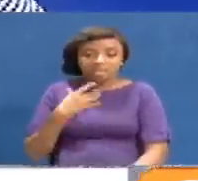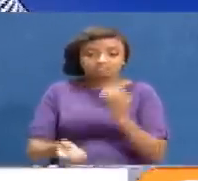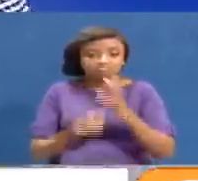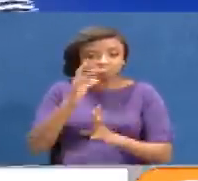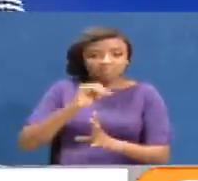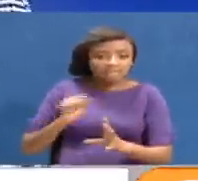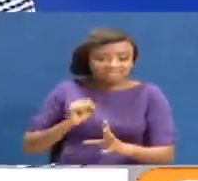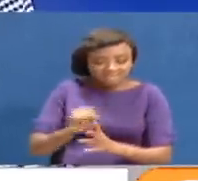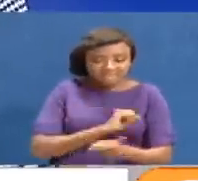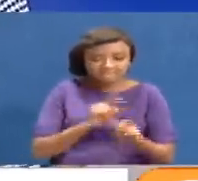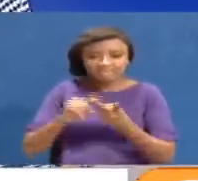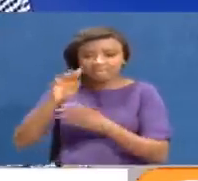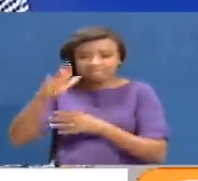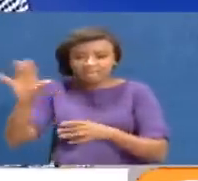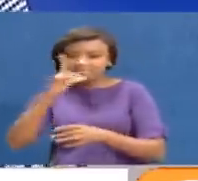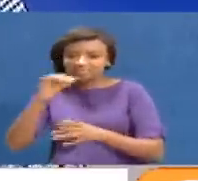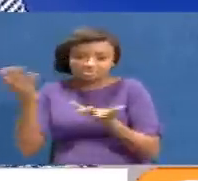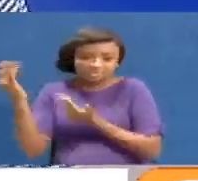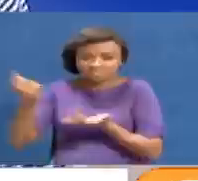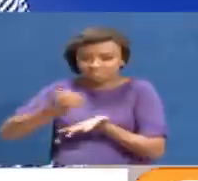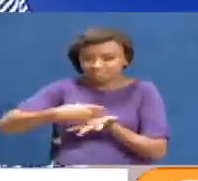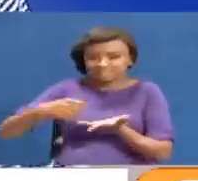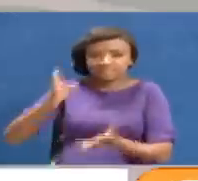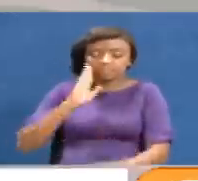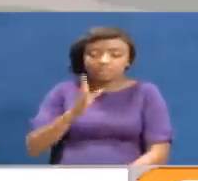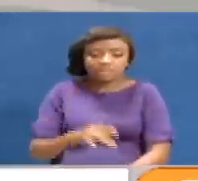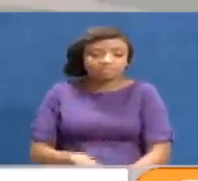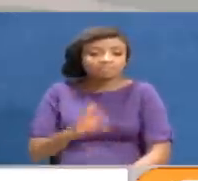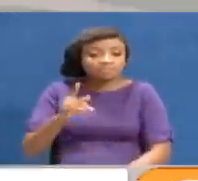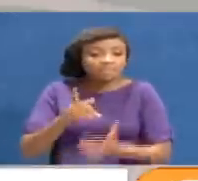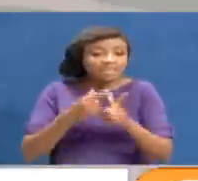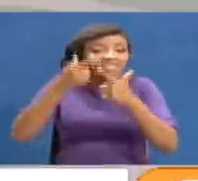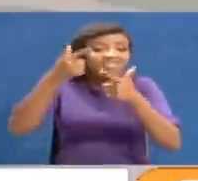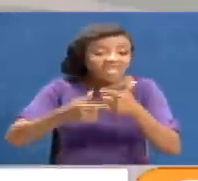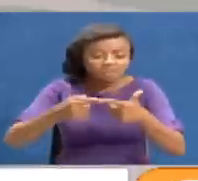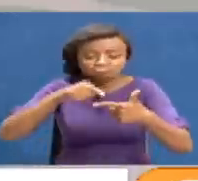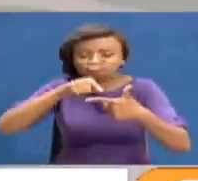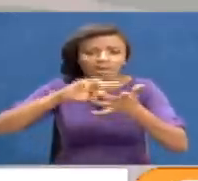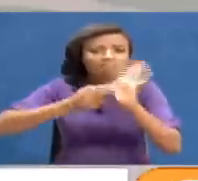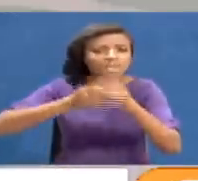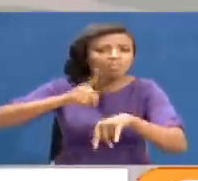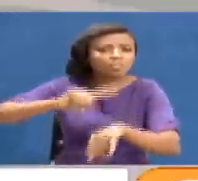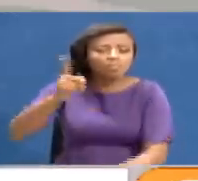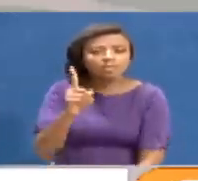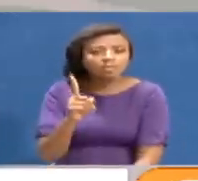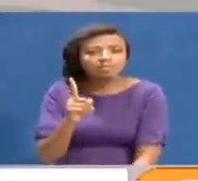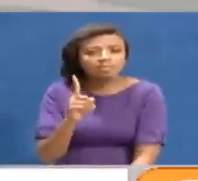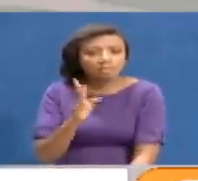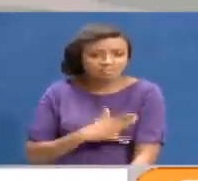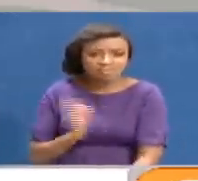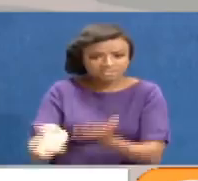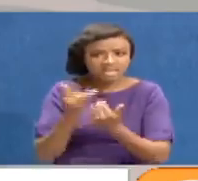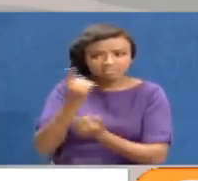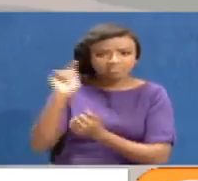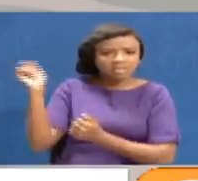cleared in the Senate. I expect the signing of it anytime now. So when you say by then, what timelines are we looking at? I'm just trying to draw the roadmap for